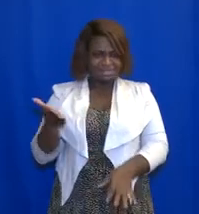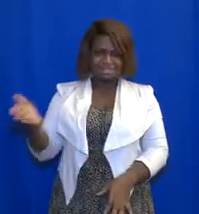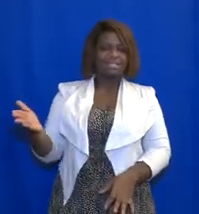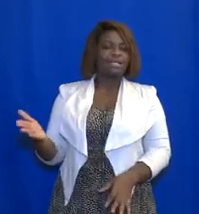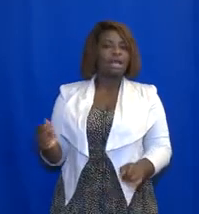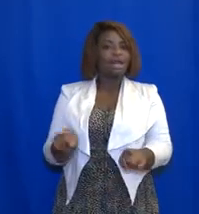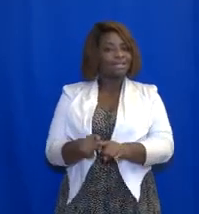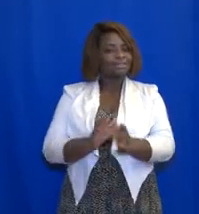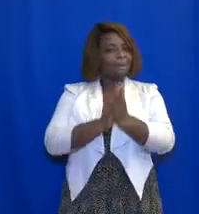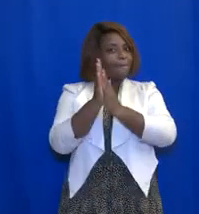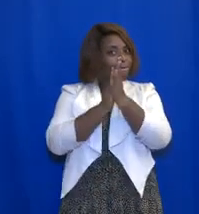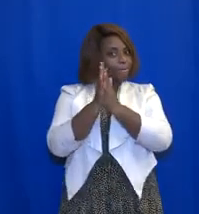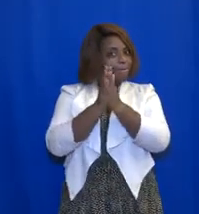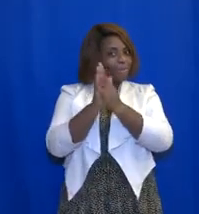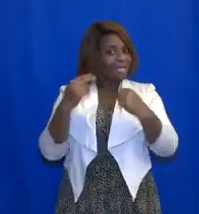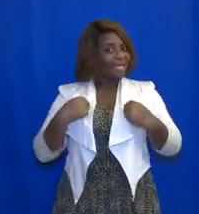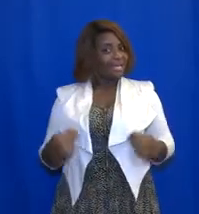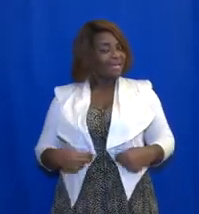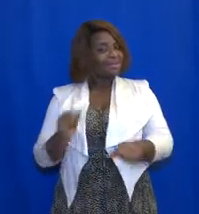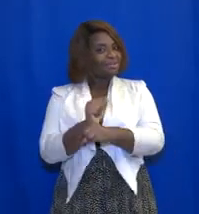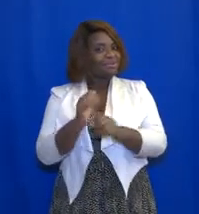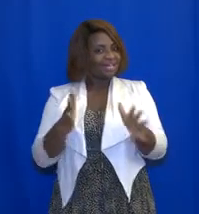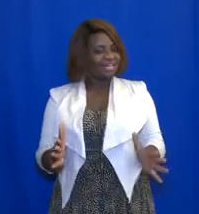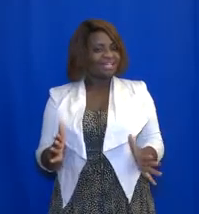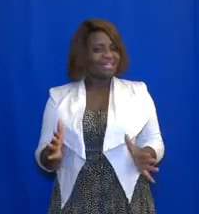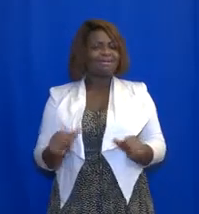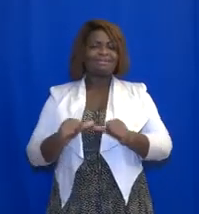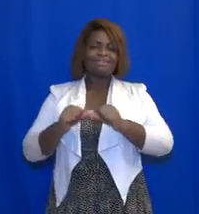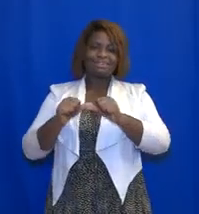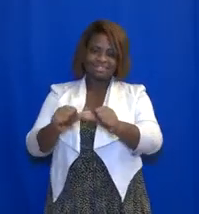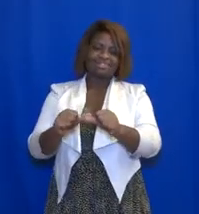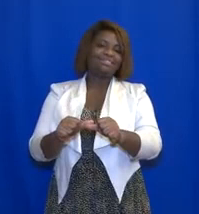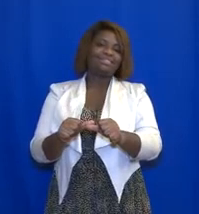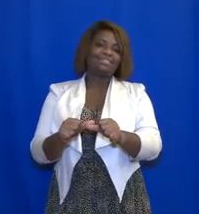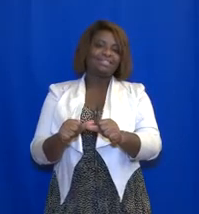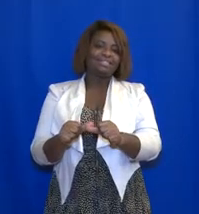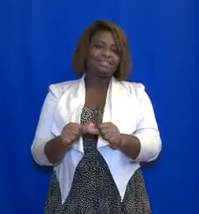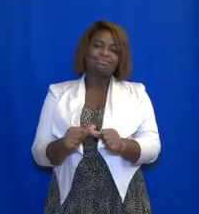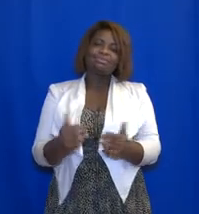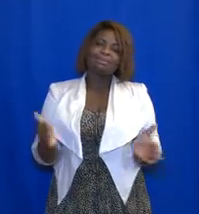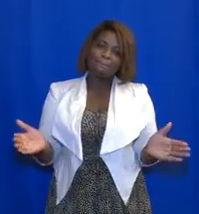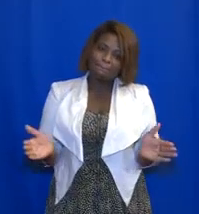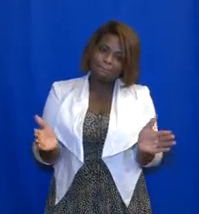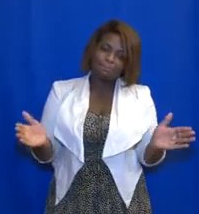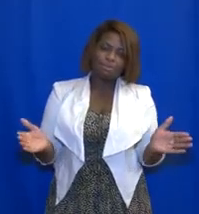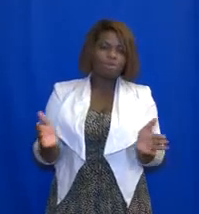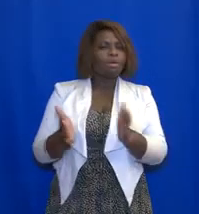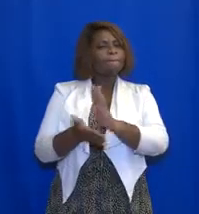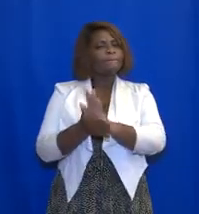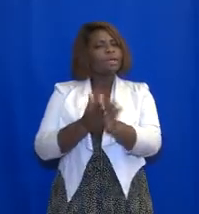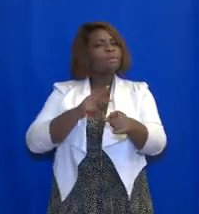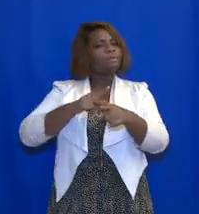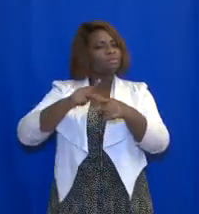Whilst we appreciate the efforts of our health workers, I continue to urge them to remain professional